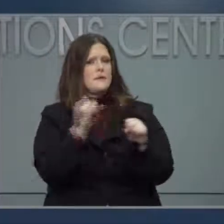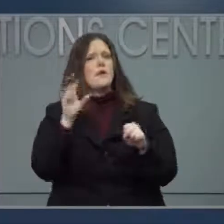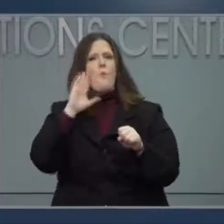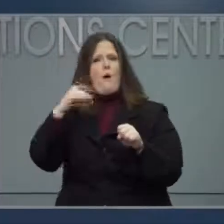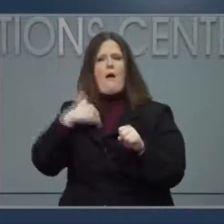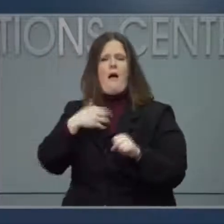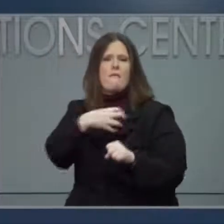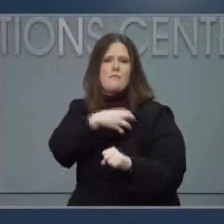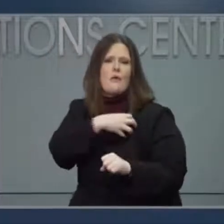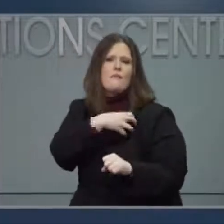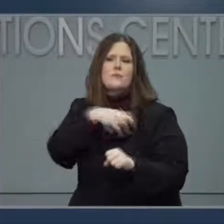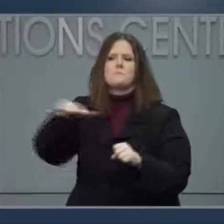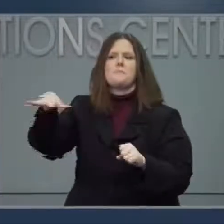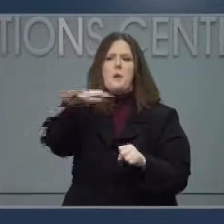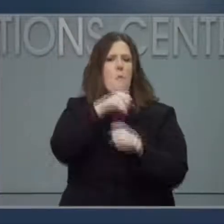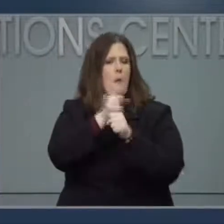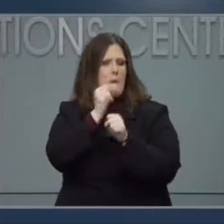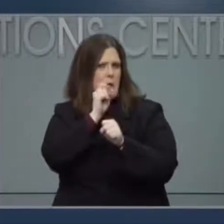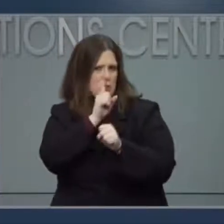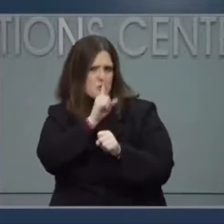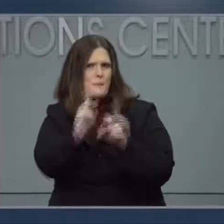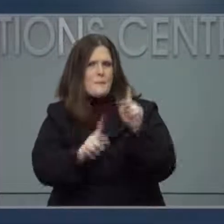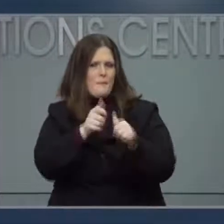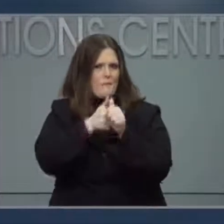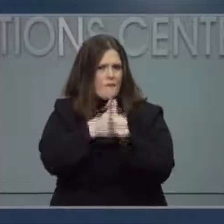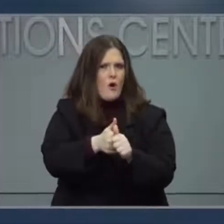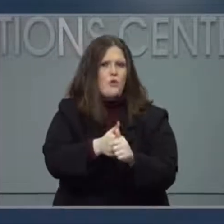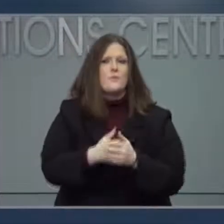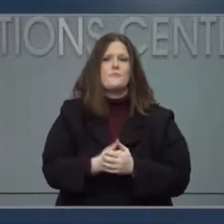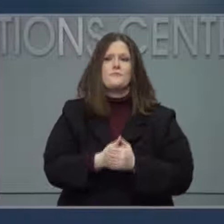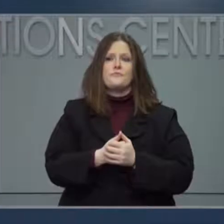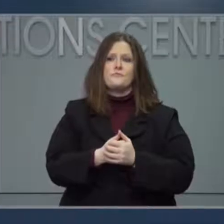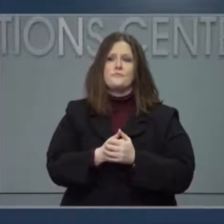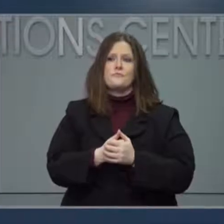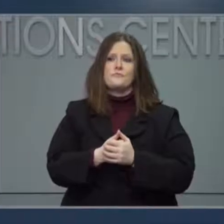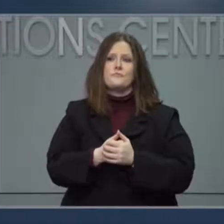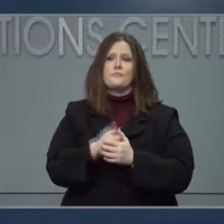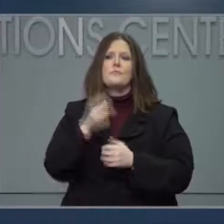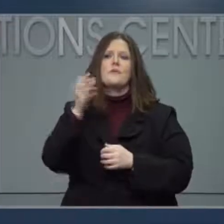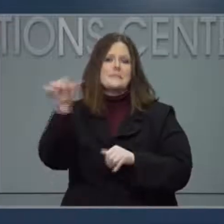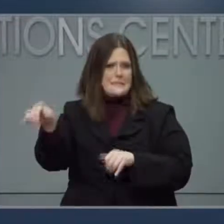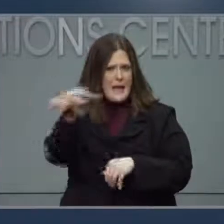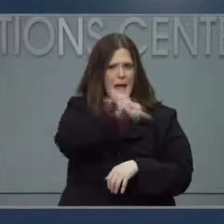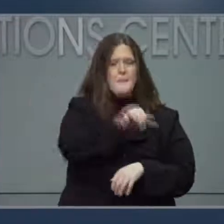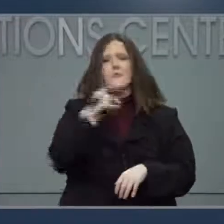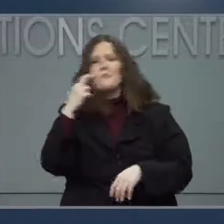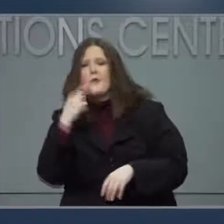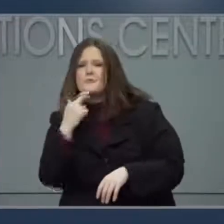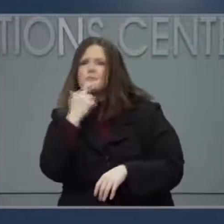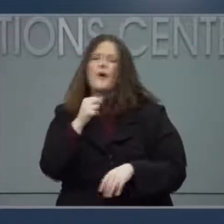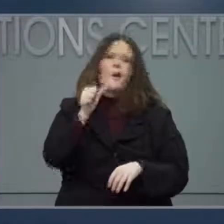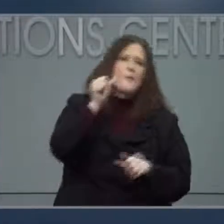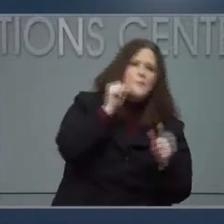limits. Like restaurants and other venues, alcohol sales must stop at 11 p.m.